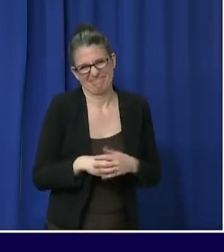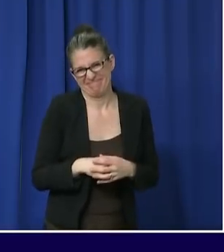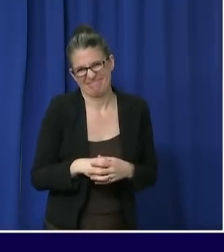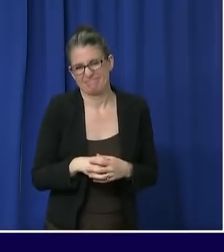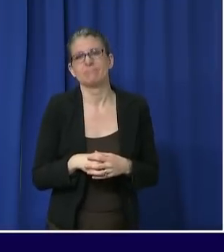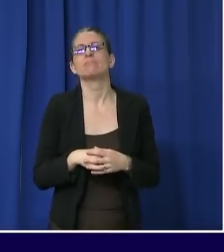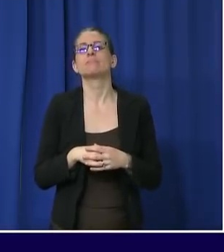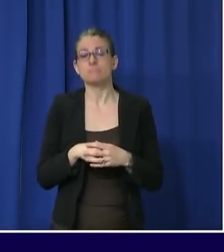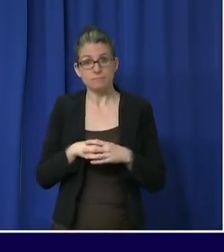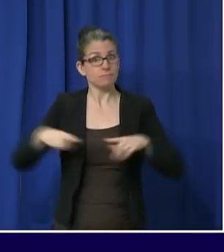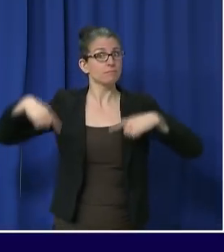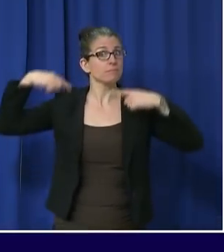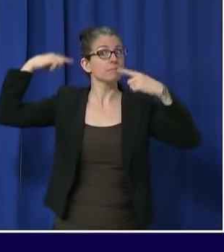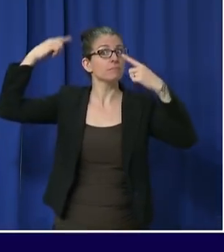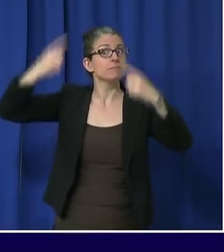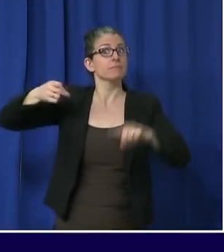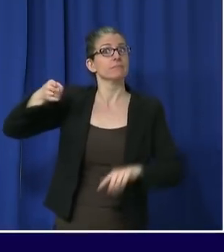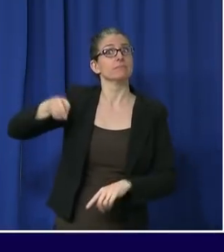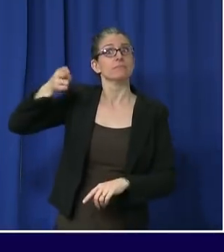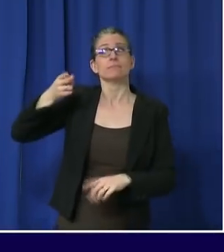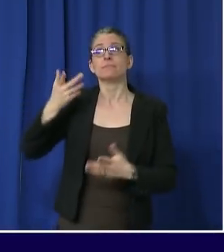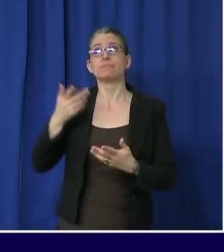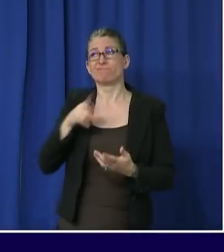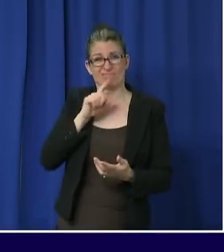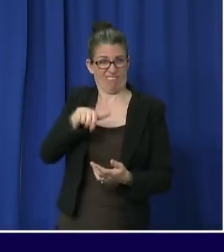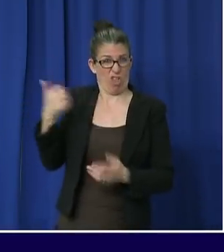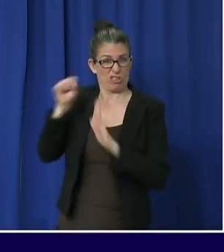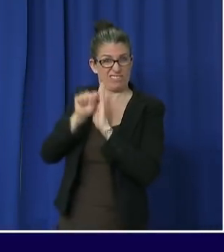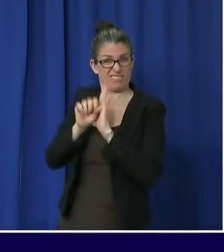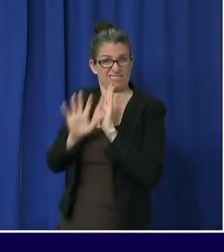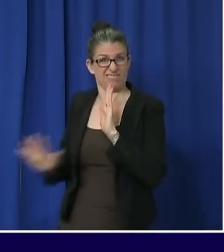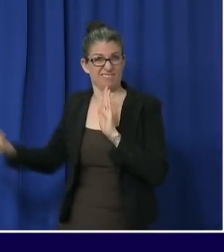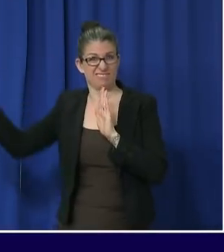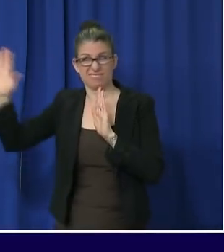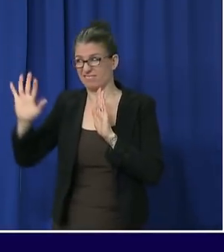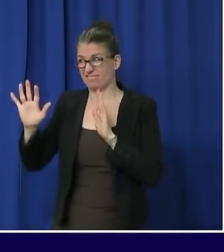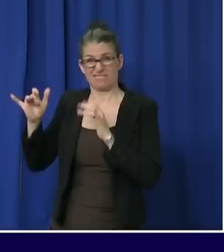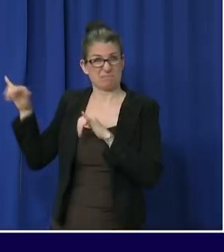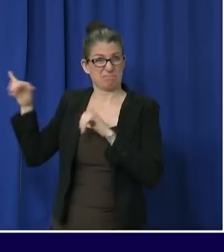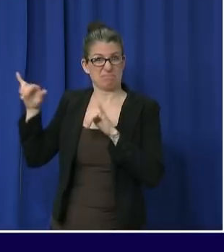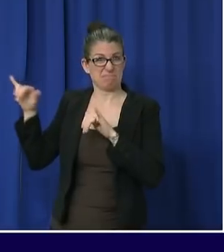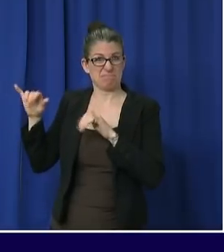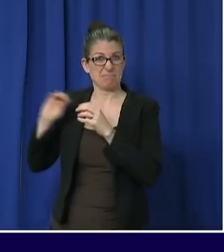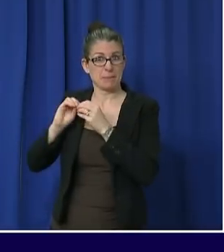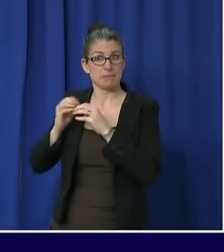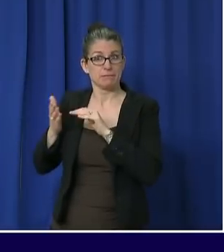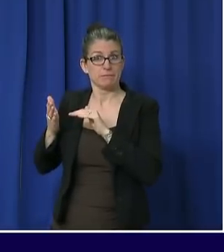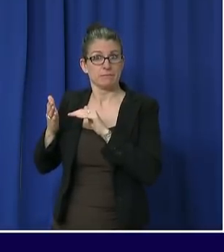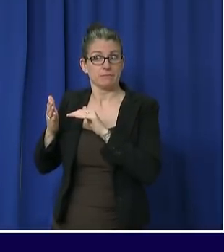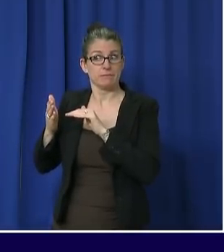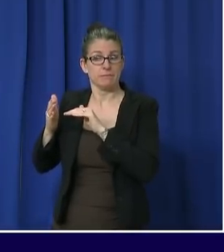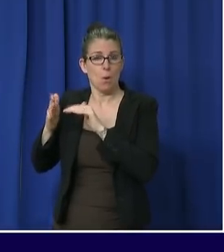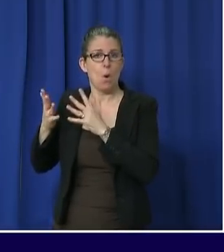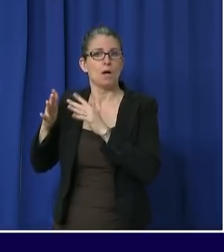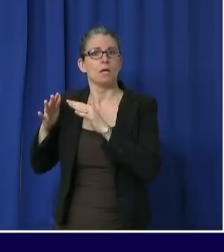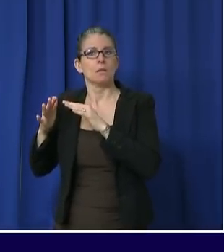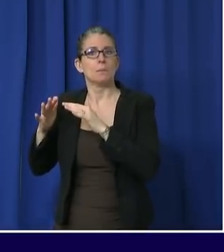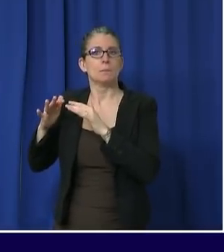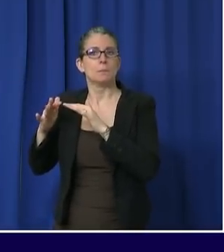data. Now, there could be a situation where if coronavirus behaves, say, like the seasonal flu